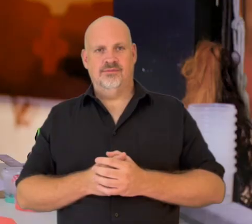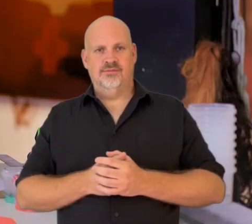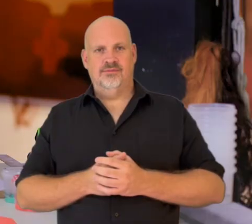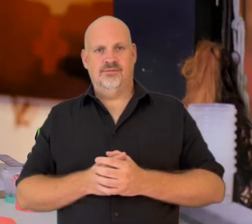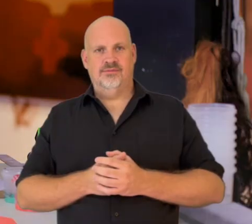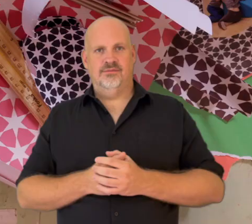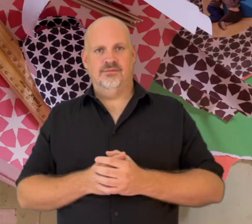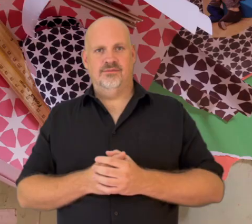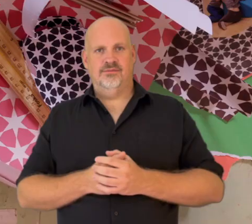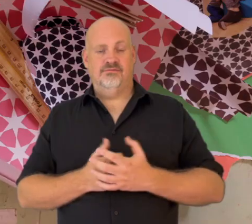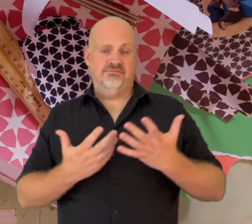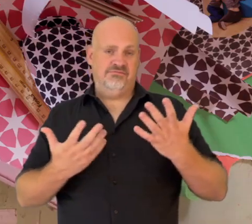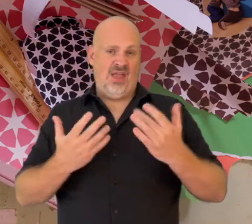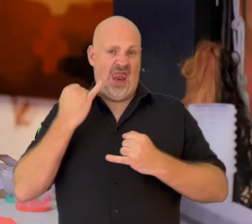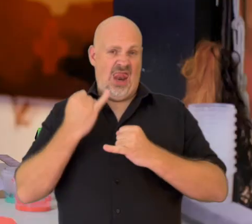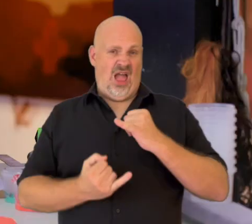Okay, last one.